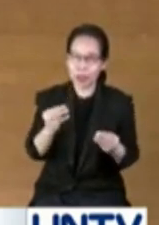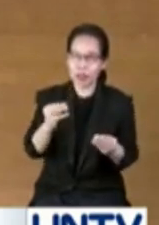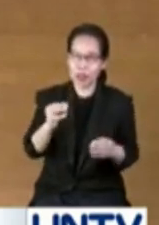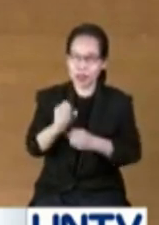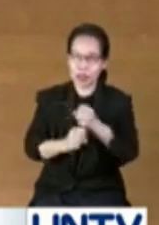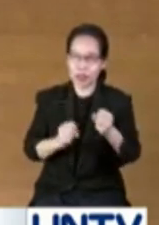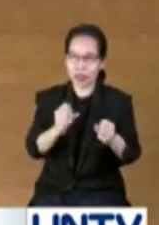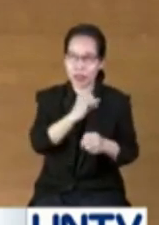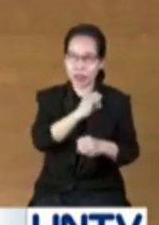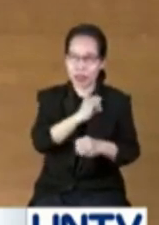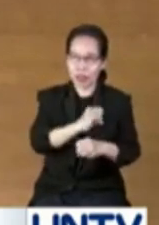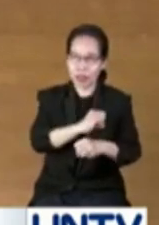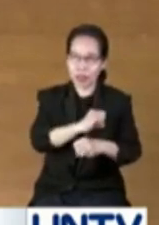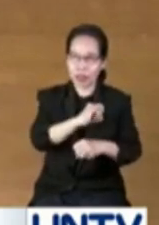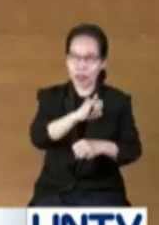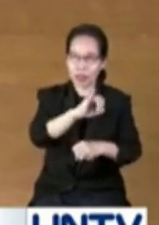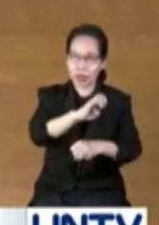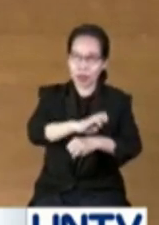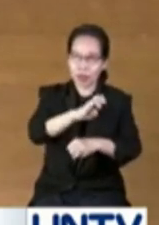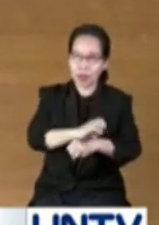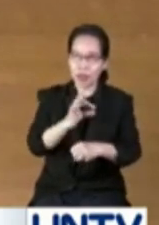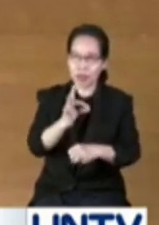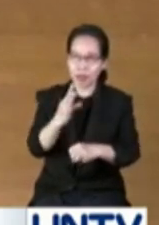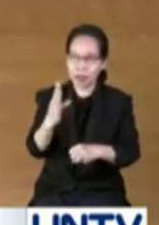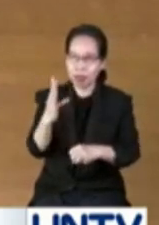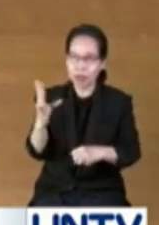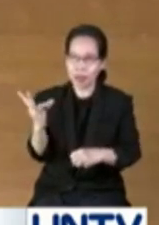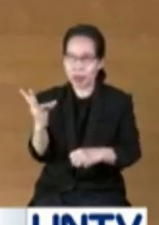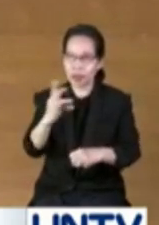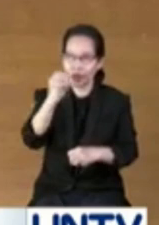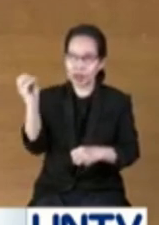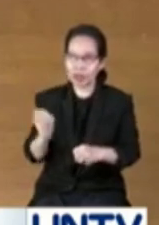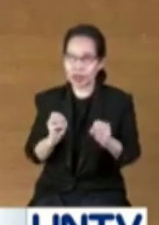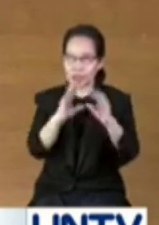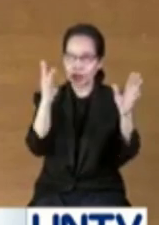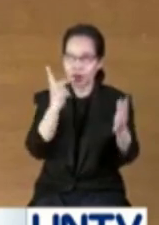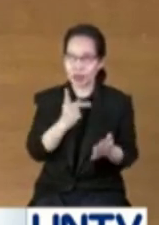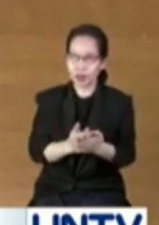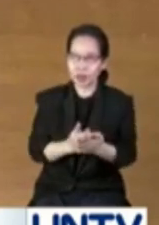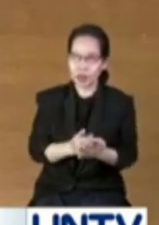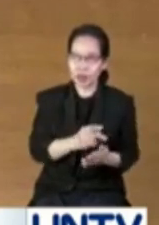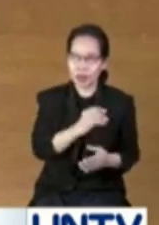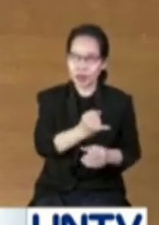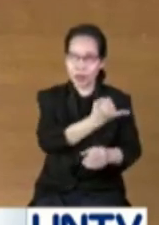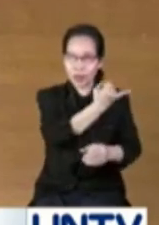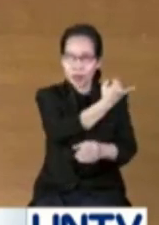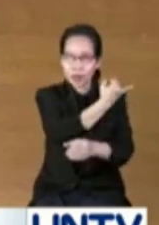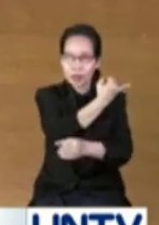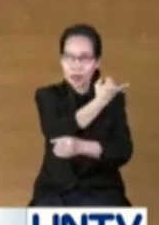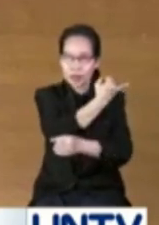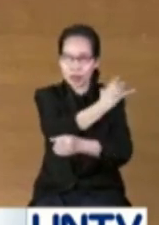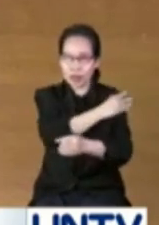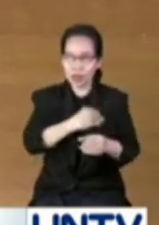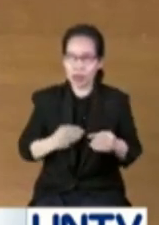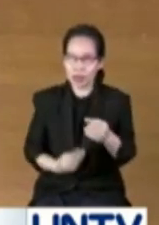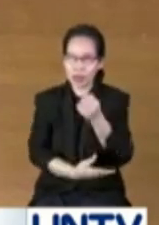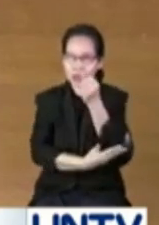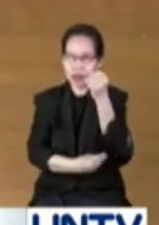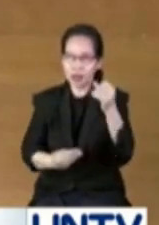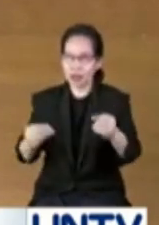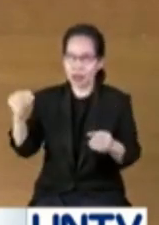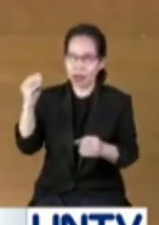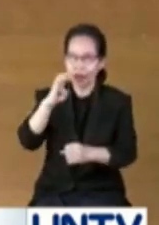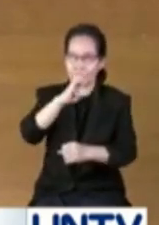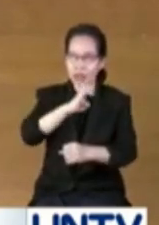to 95.7%, clear proof of the improvement from the severe unemployment that we experienced during the height